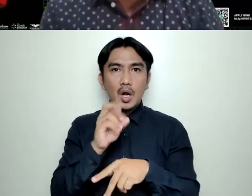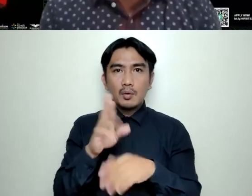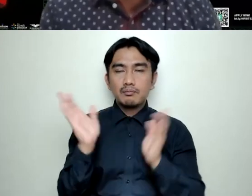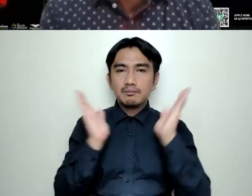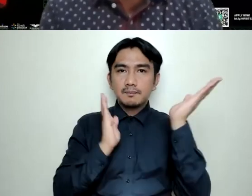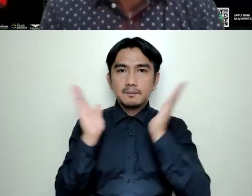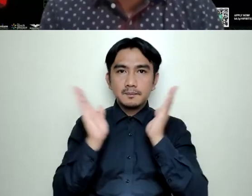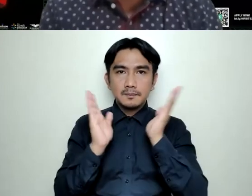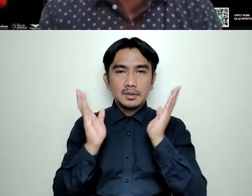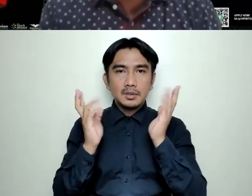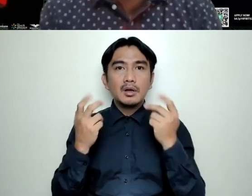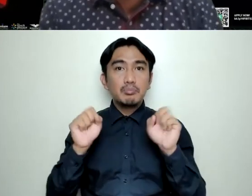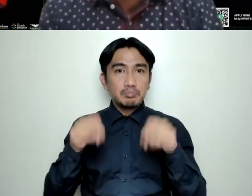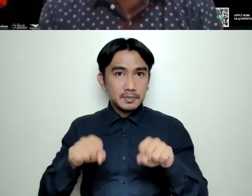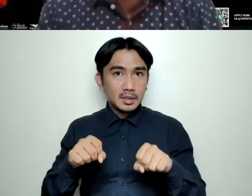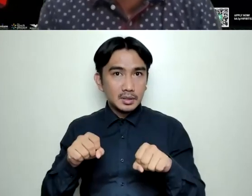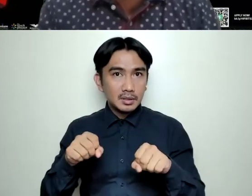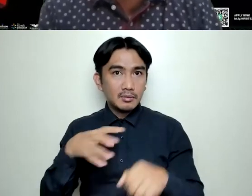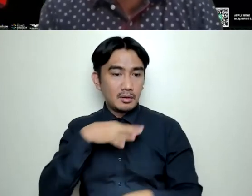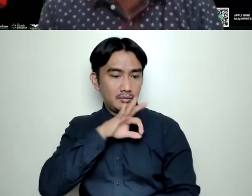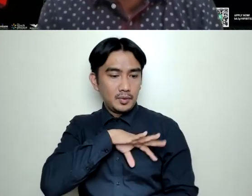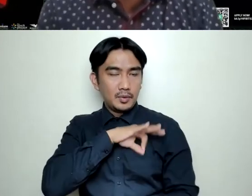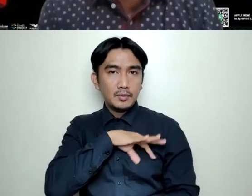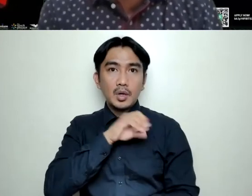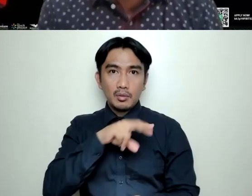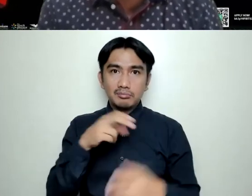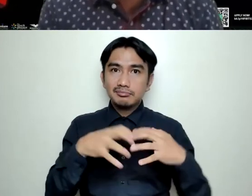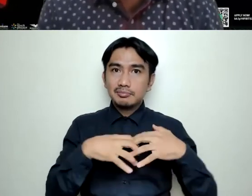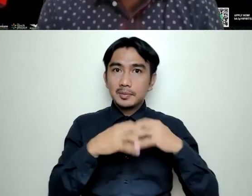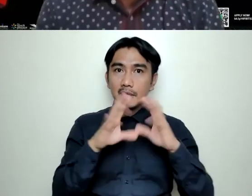money from, and you can turn it into a company. So that's my first tip.